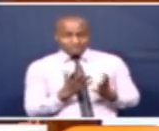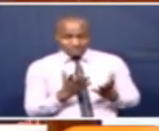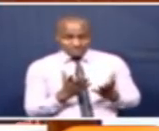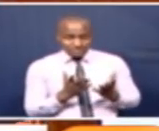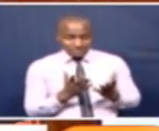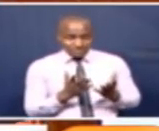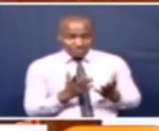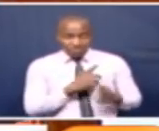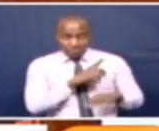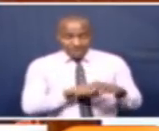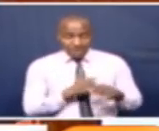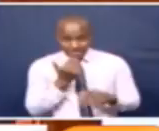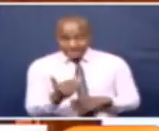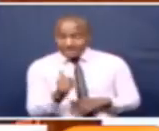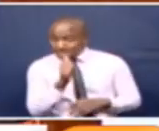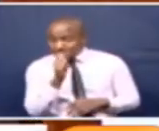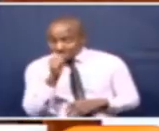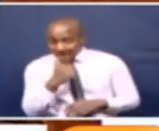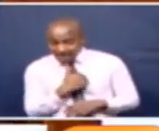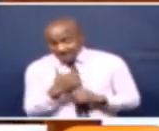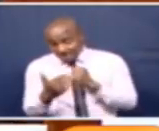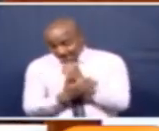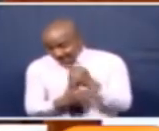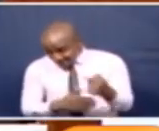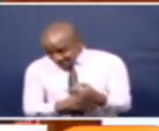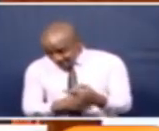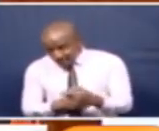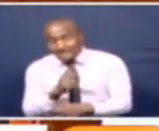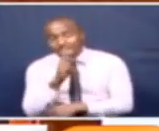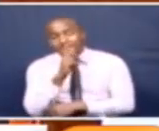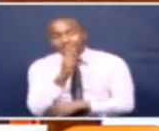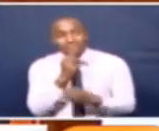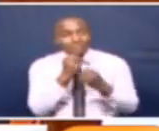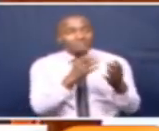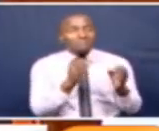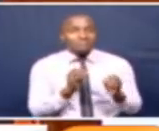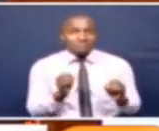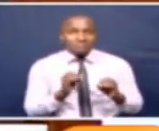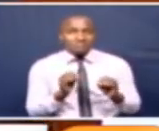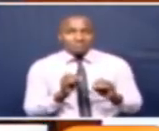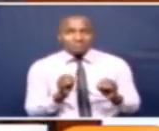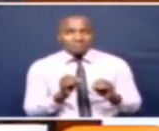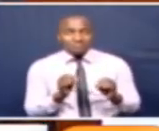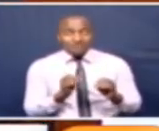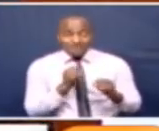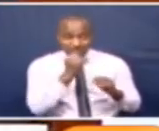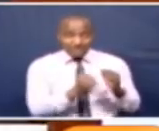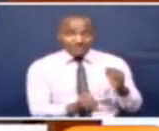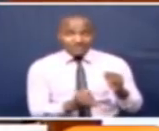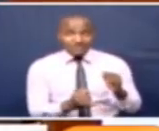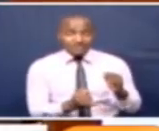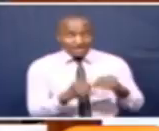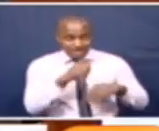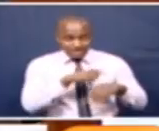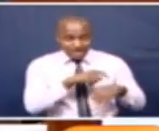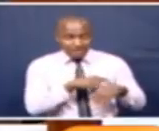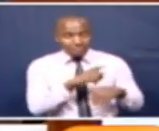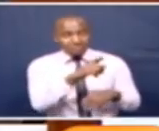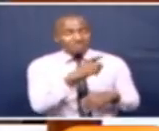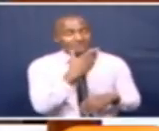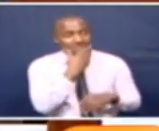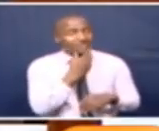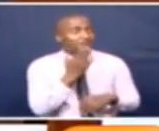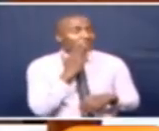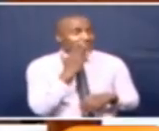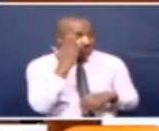have their secrets, which may be bad secrets, they'll not share with their parents. Mm-hmm. And finally, By the time the parents discover